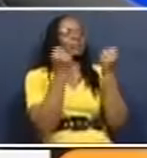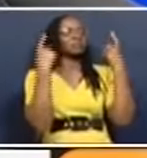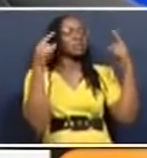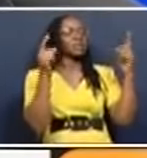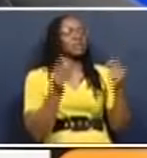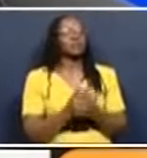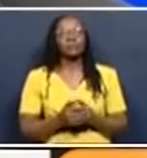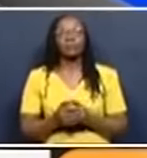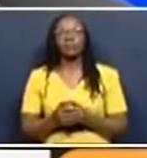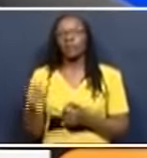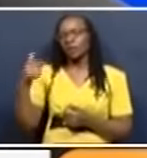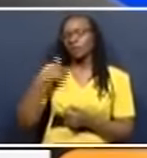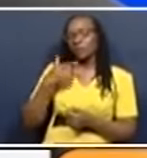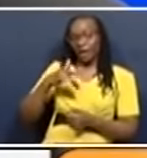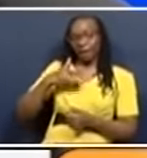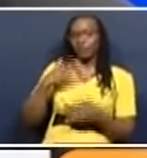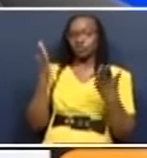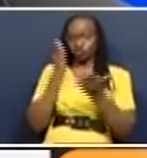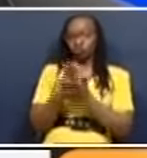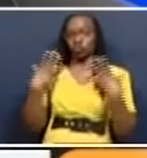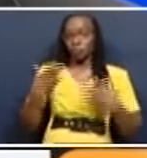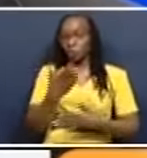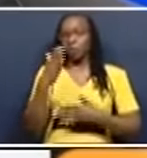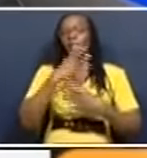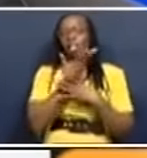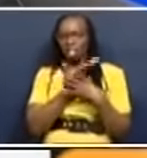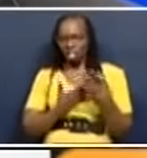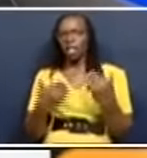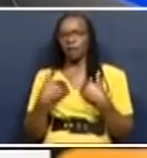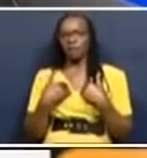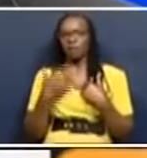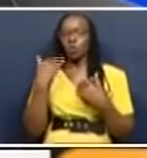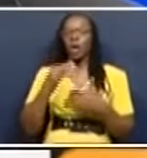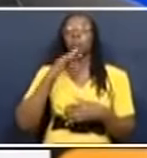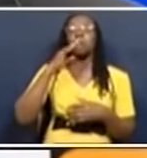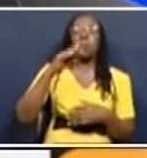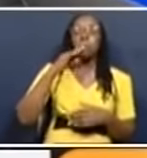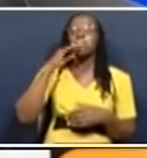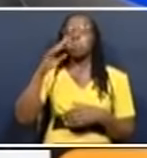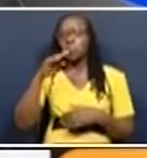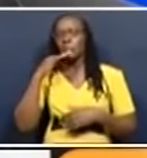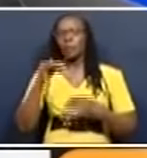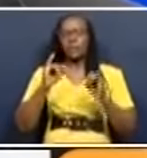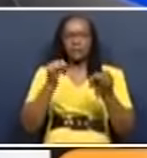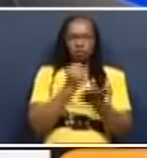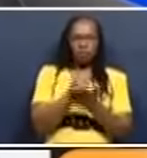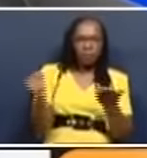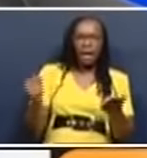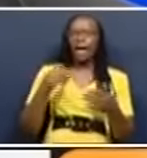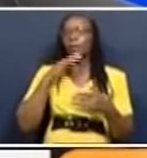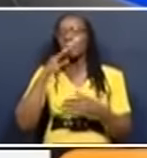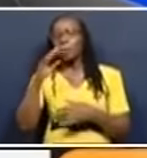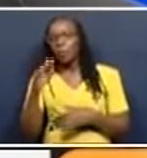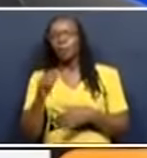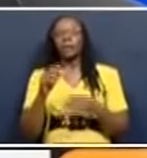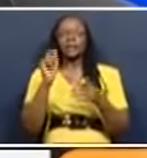know people are frustrated, and rightly so. It's because there's too much talk about corruption in this country. The newspapers are talking, the radio stations are